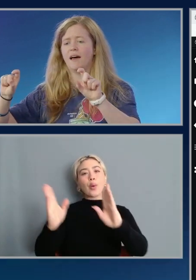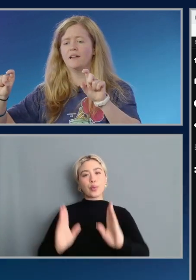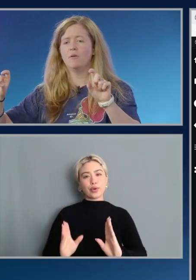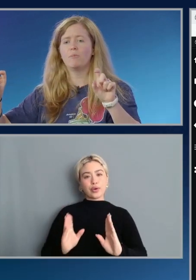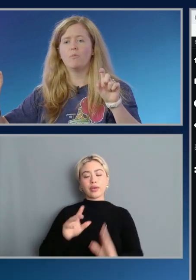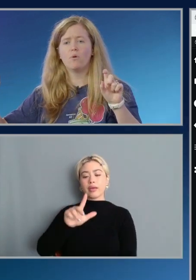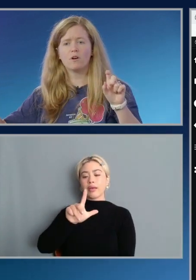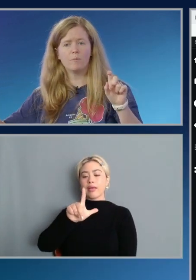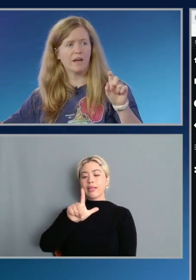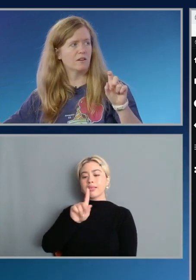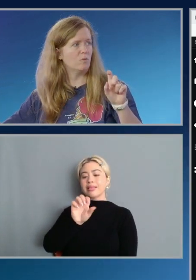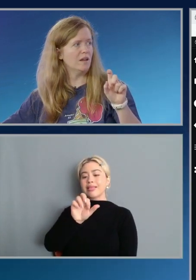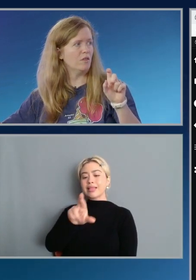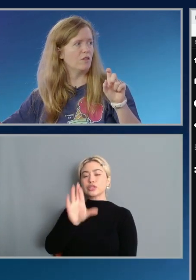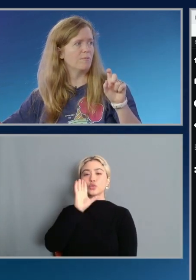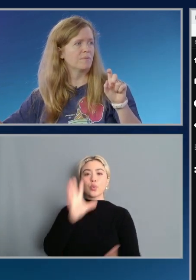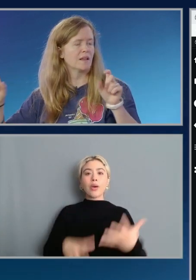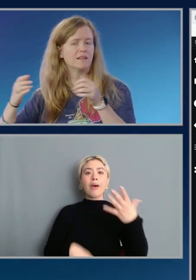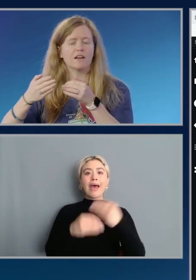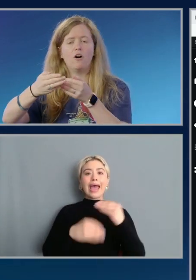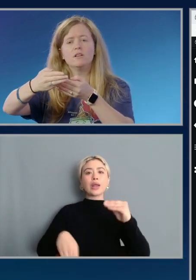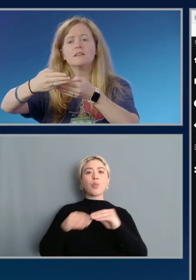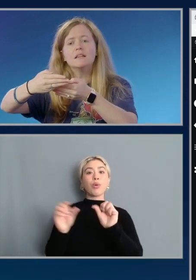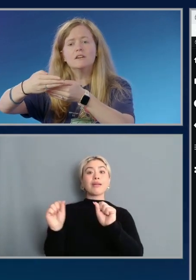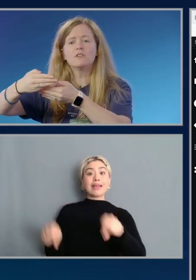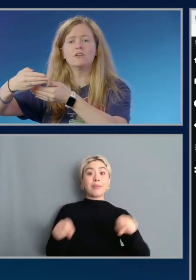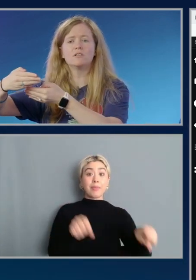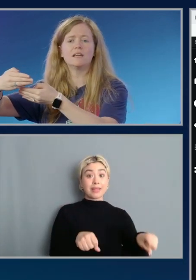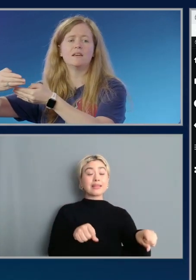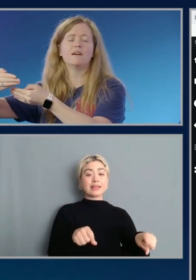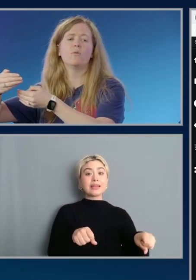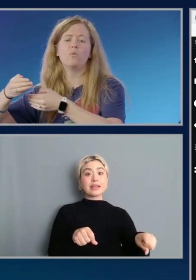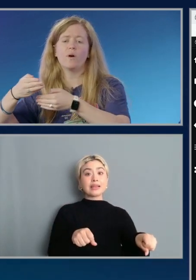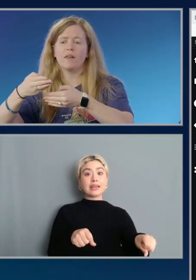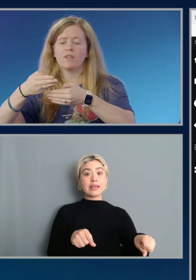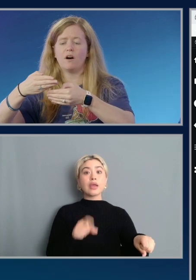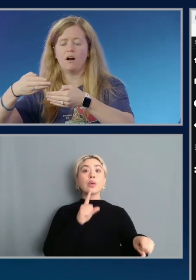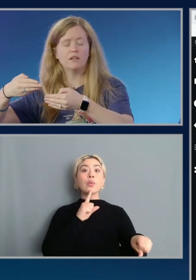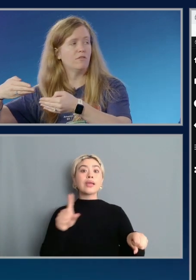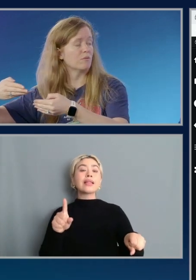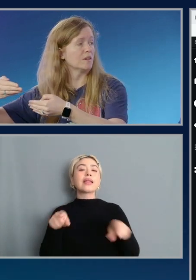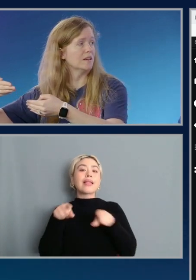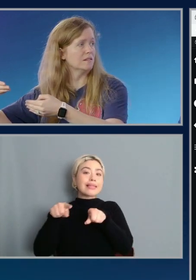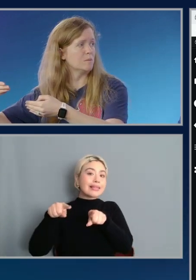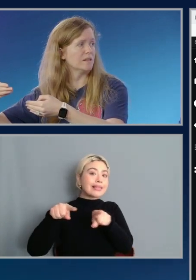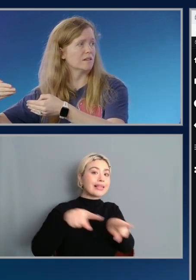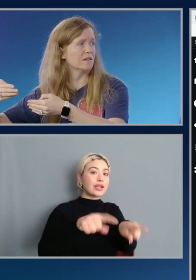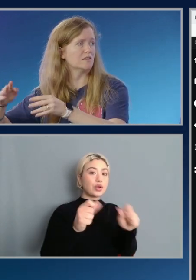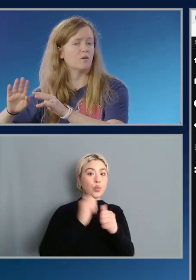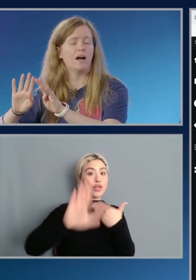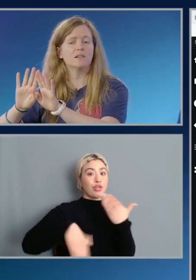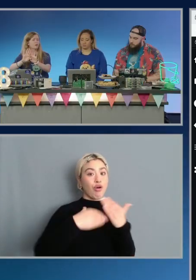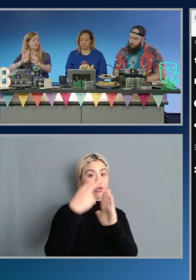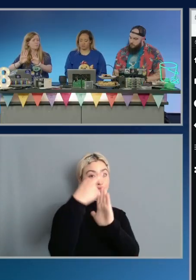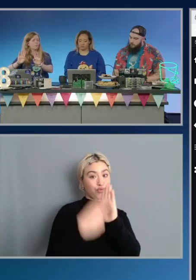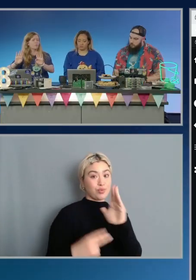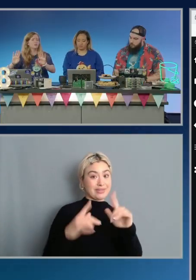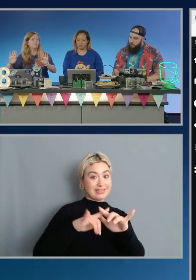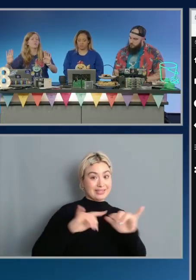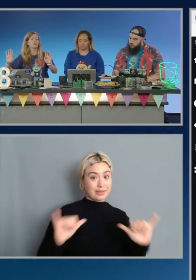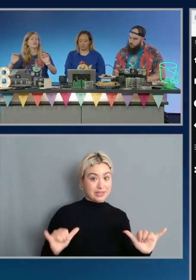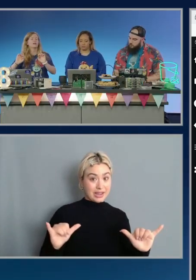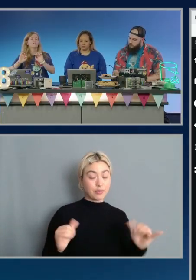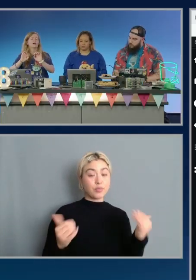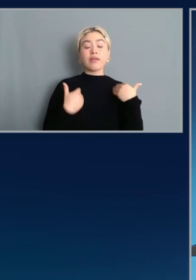to add more bandwidth, like linearly with all of the reads, basically. So as you have more